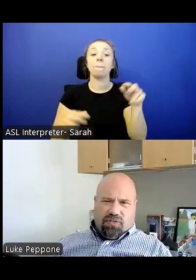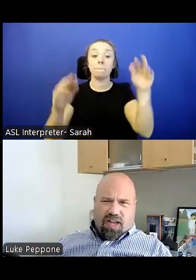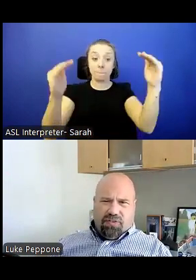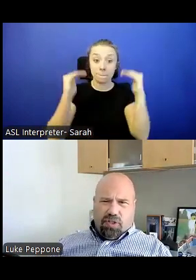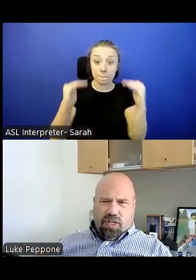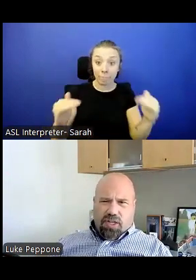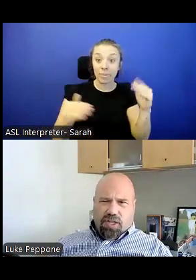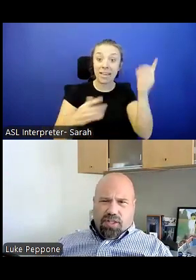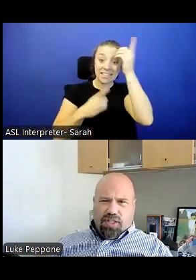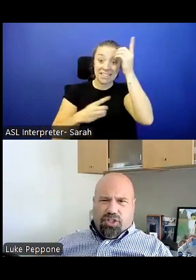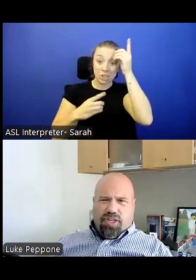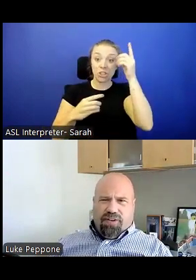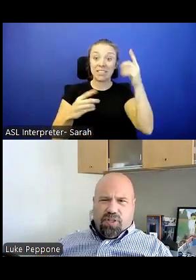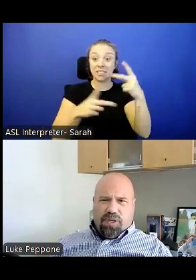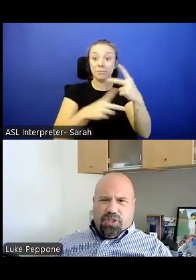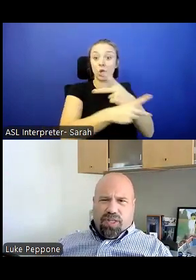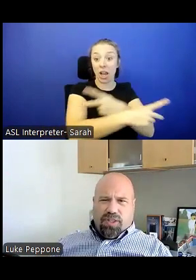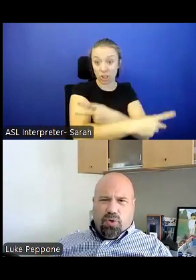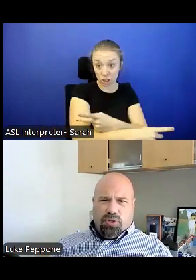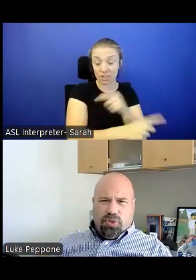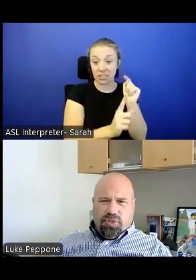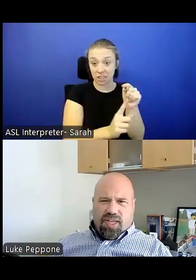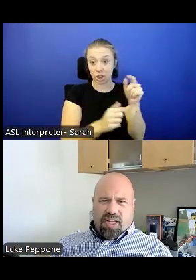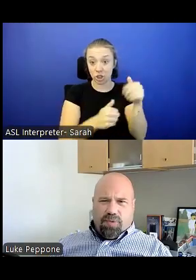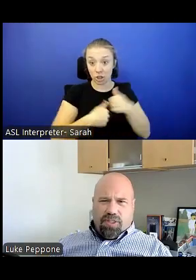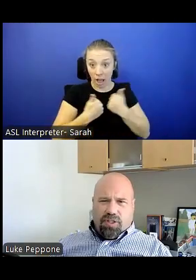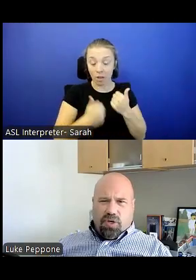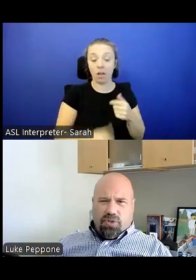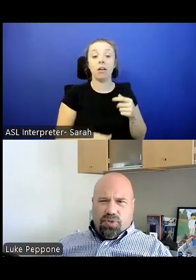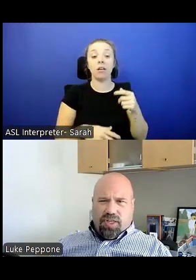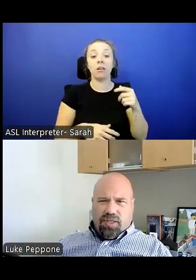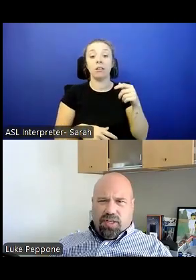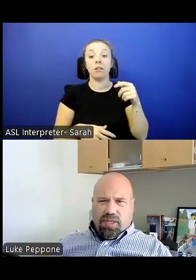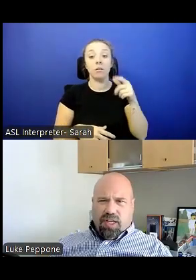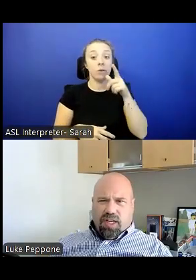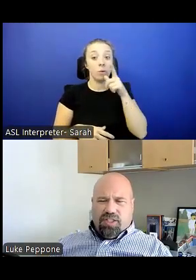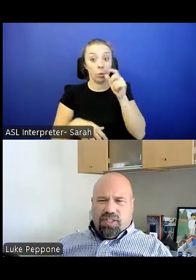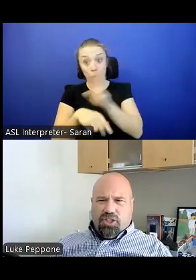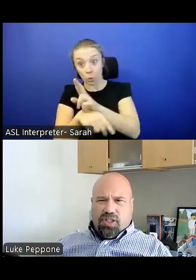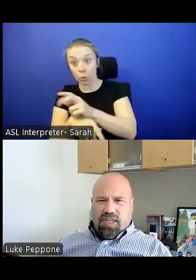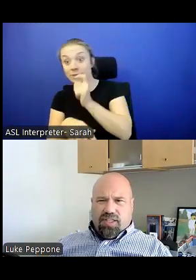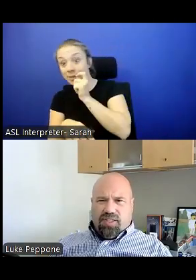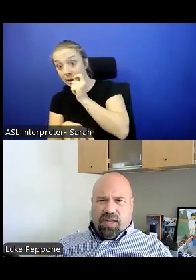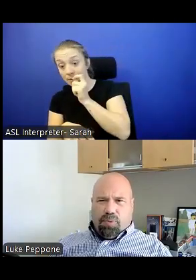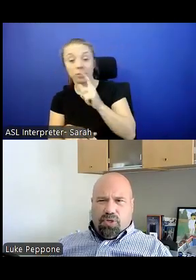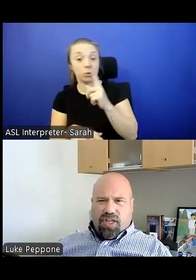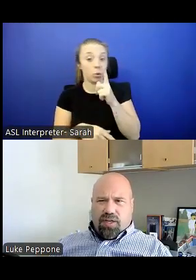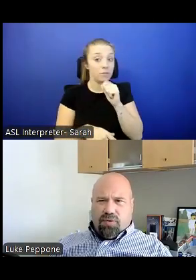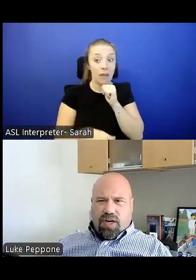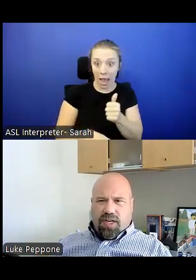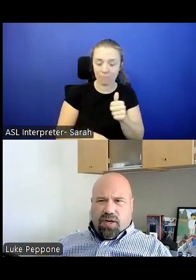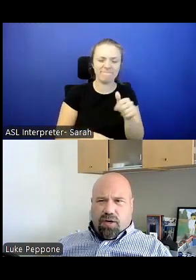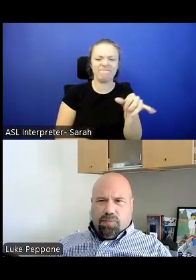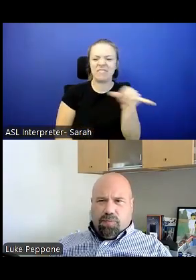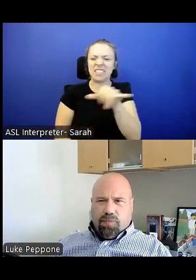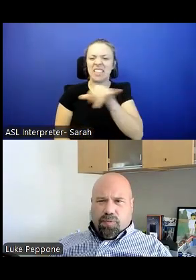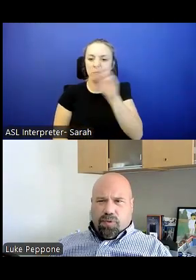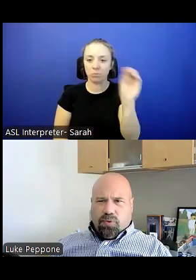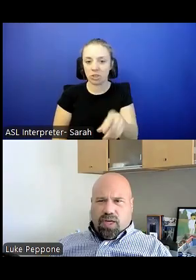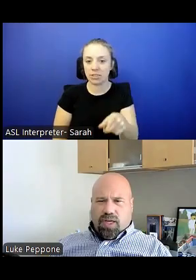progression survival, the difference between those who use cannabis and those who didn't, essentially the same percent right